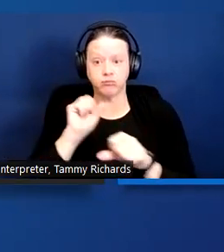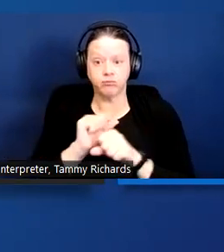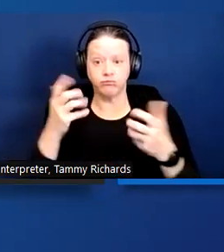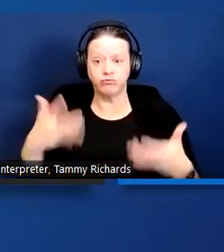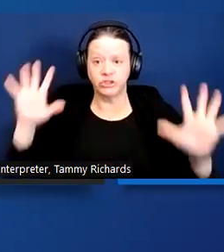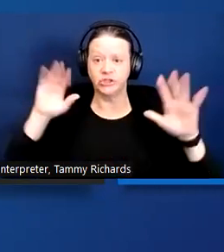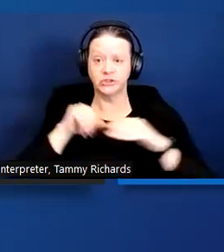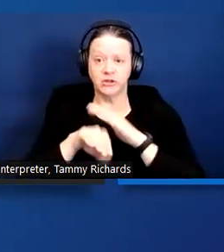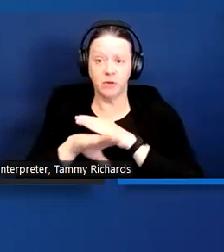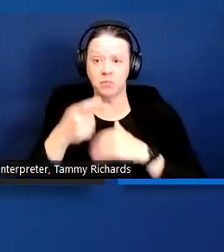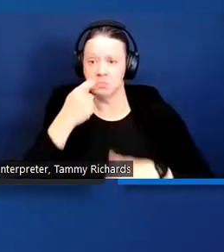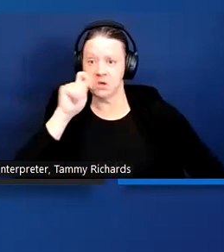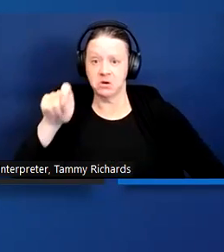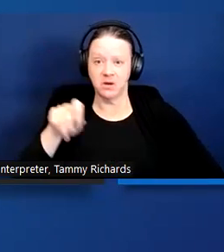many